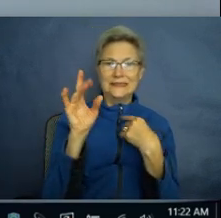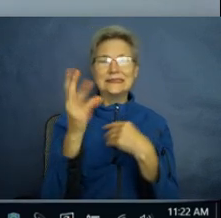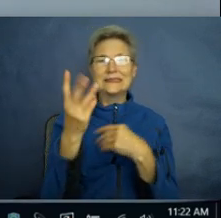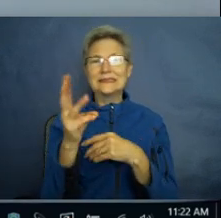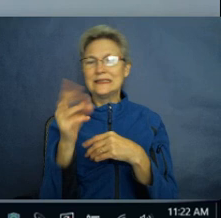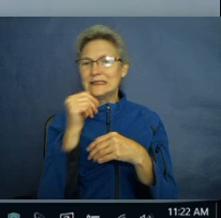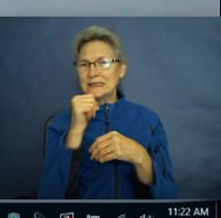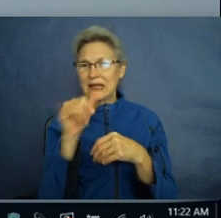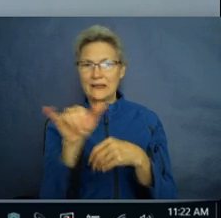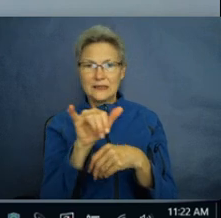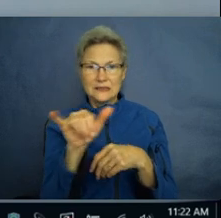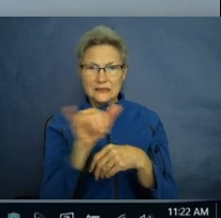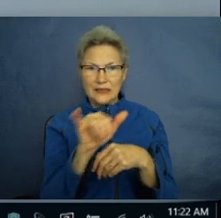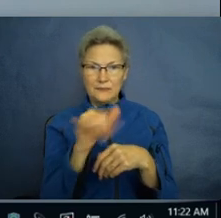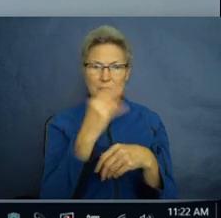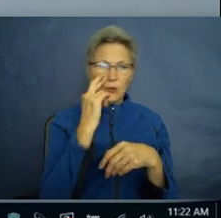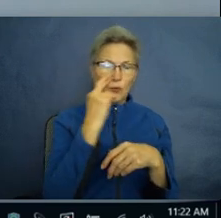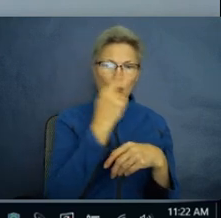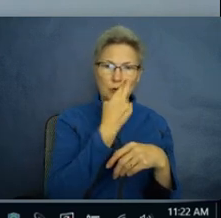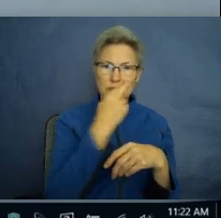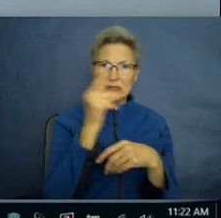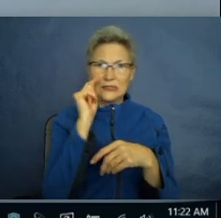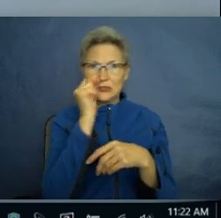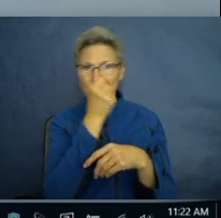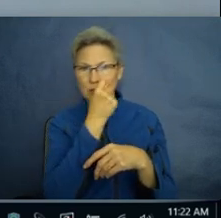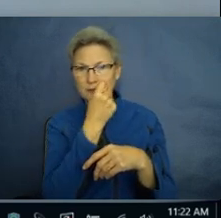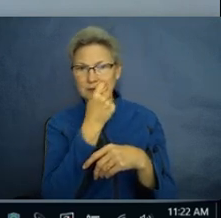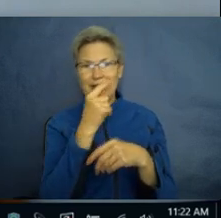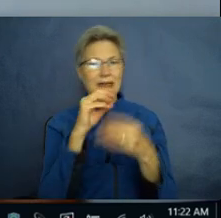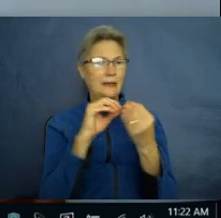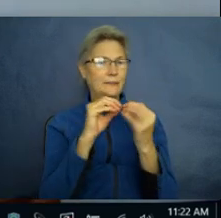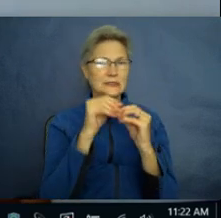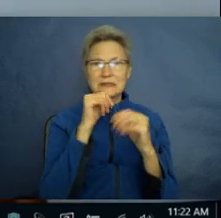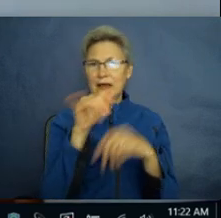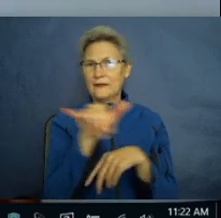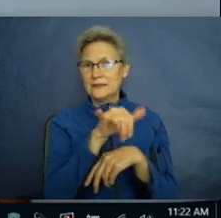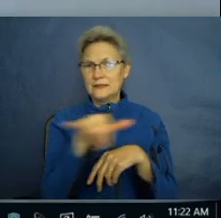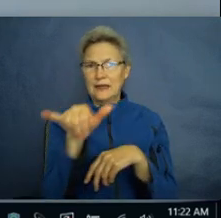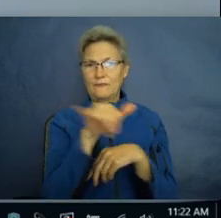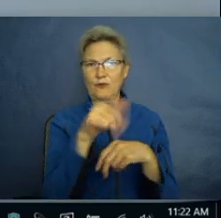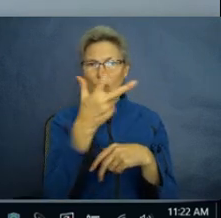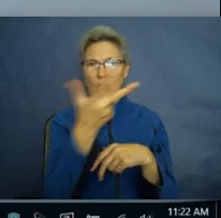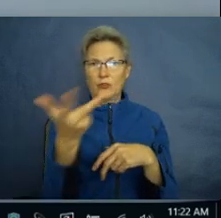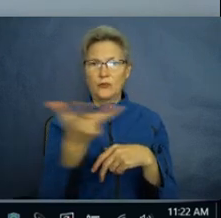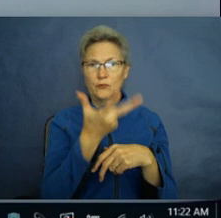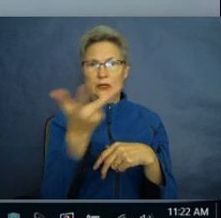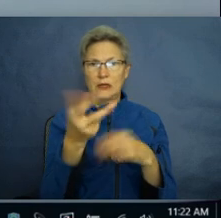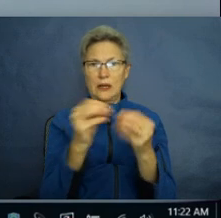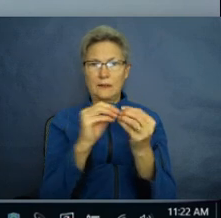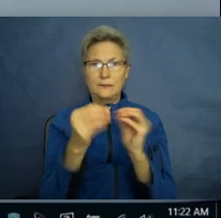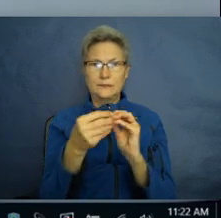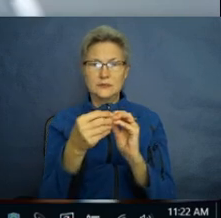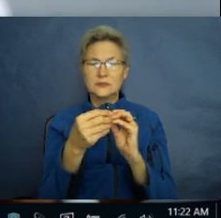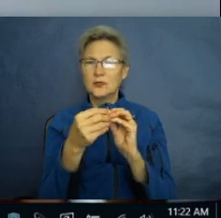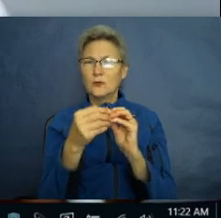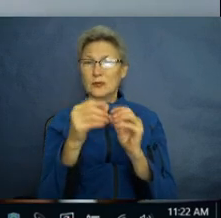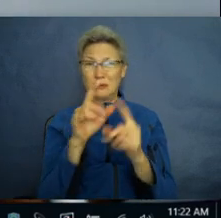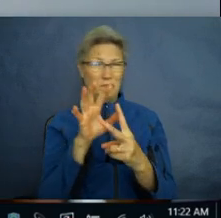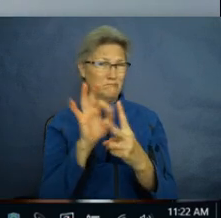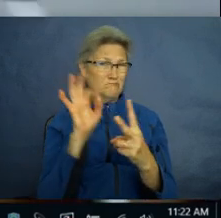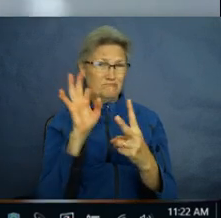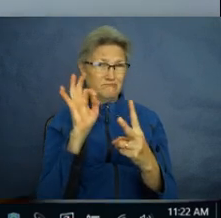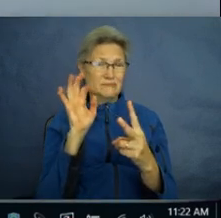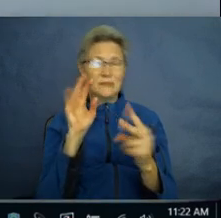common between both roses and tulips, that number is not in common for all 3. And so it wouldn't be an option in